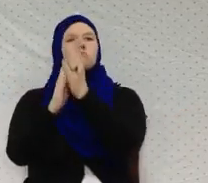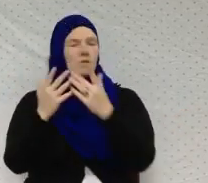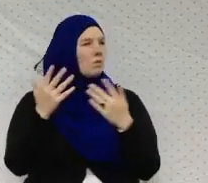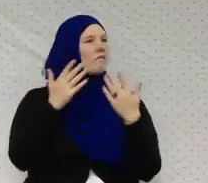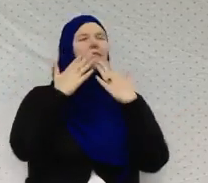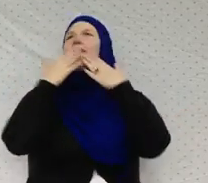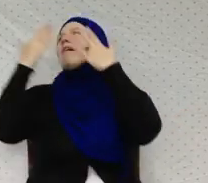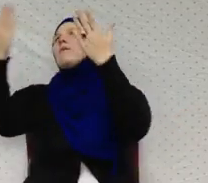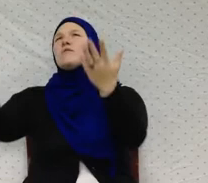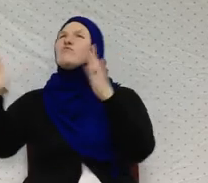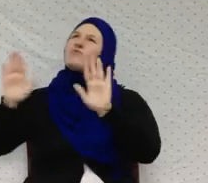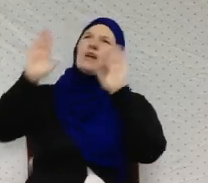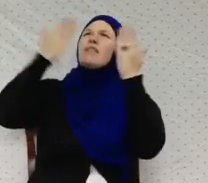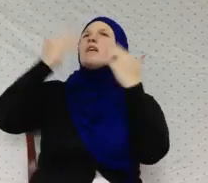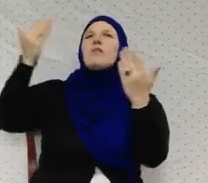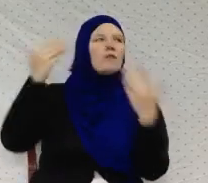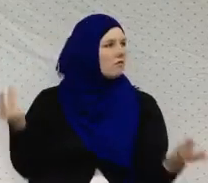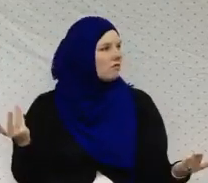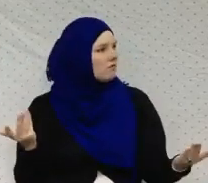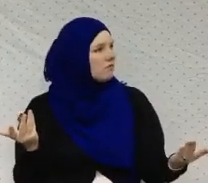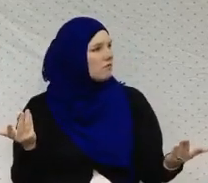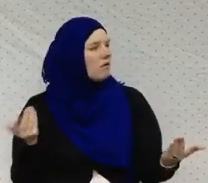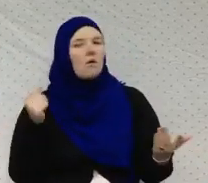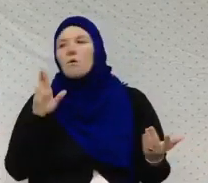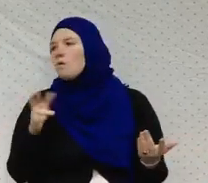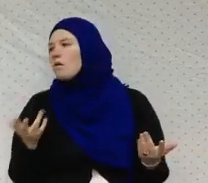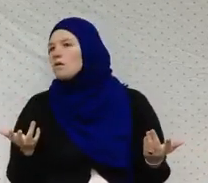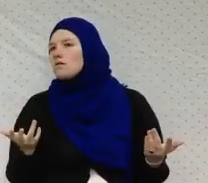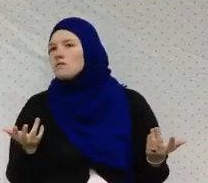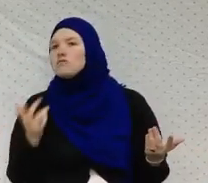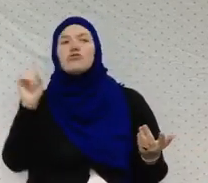just praise for His Majesty, or